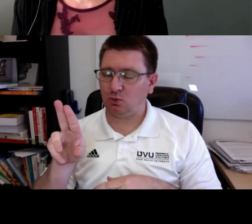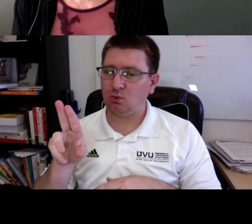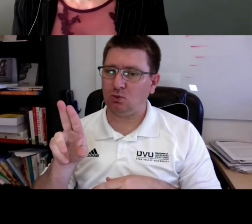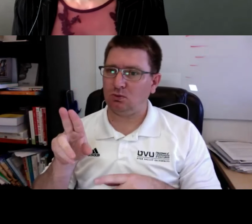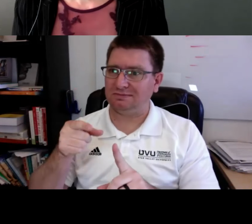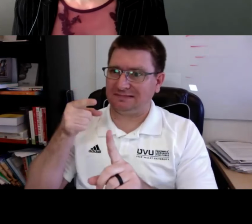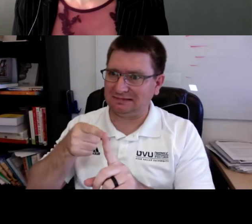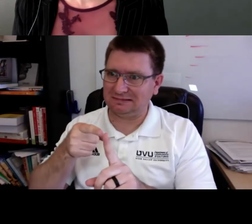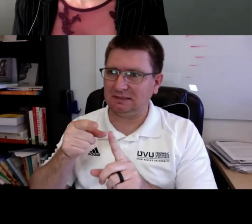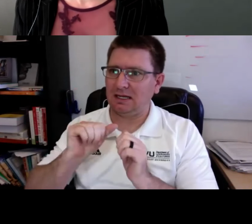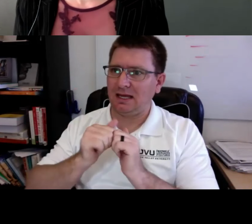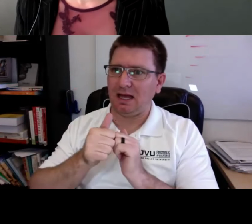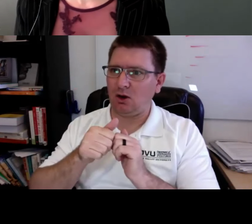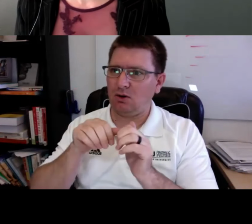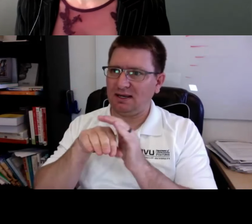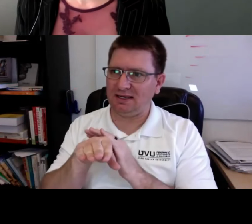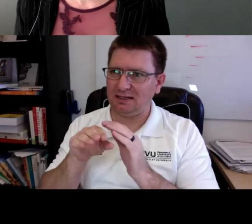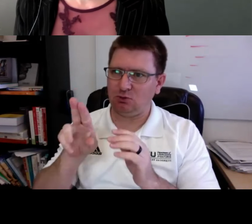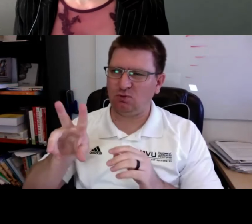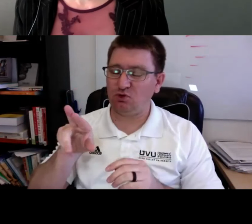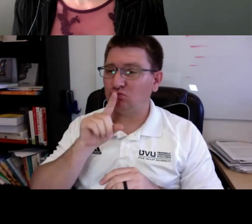So UVU,